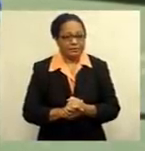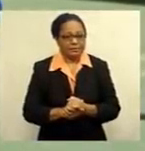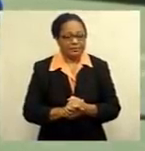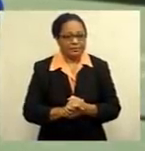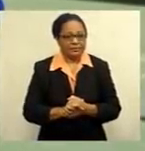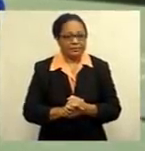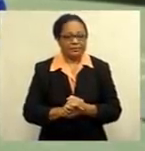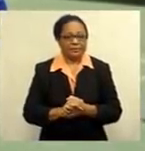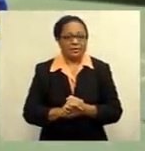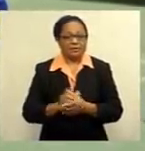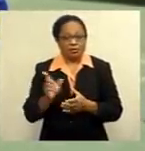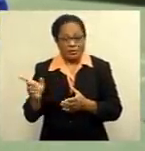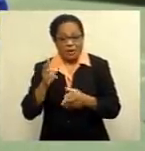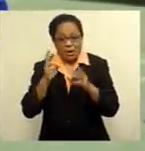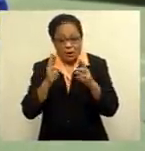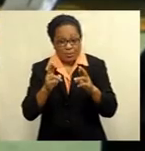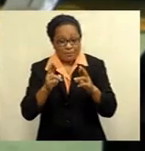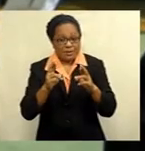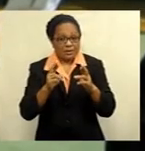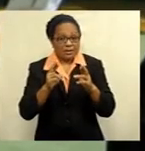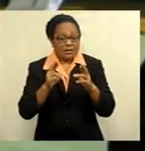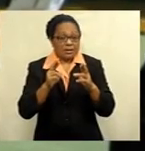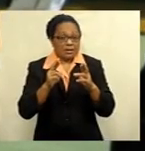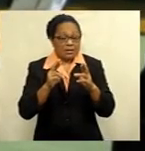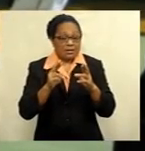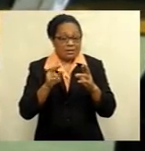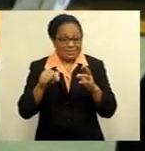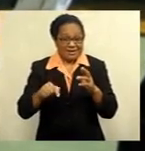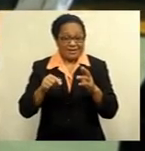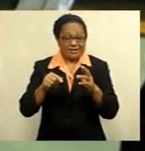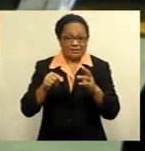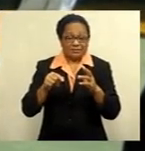in accordance to the government's